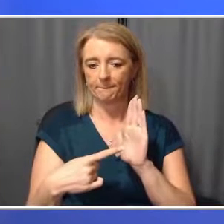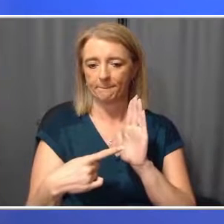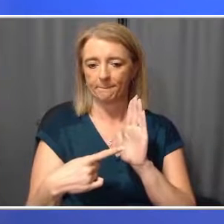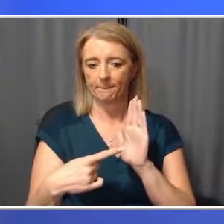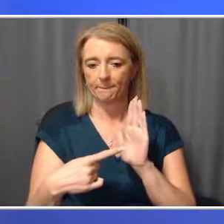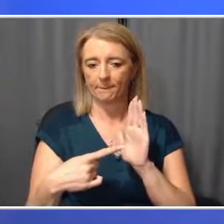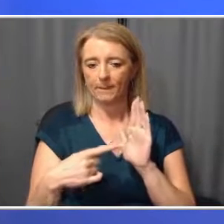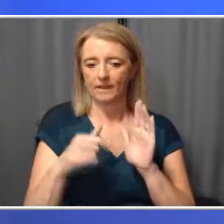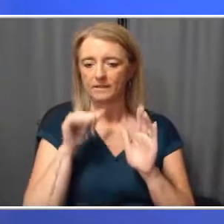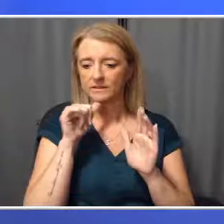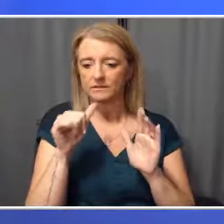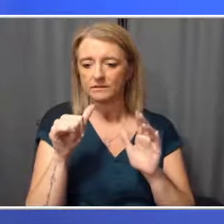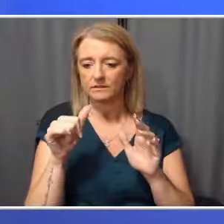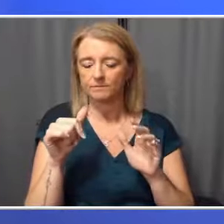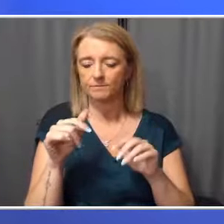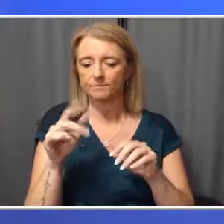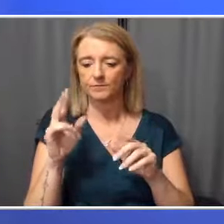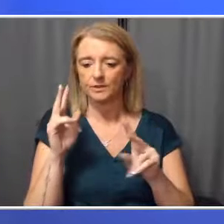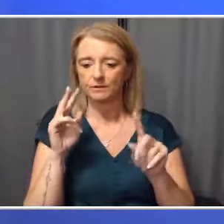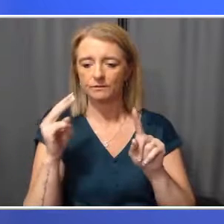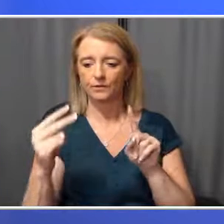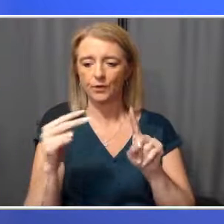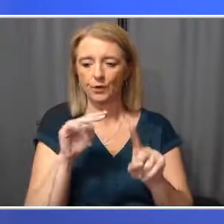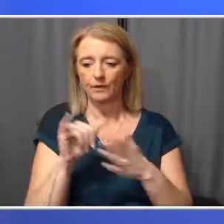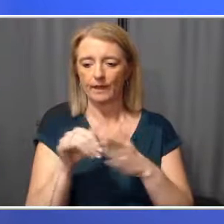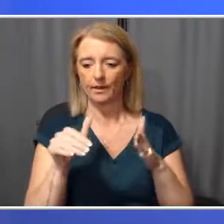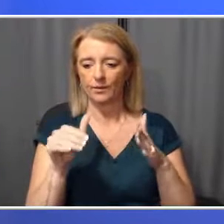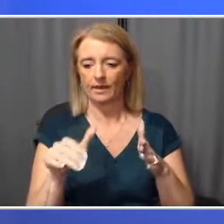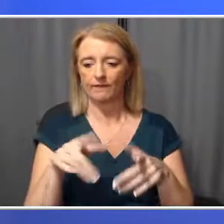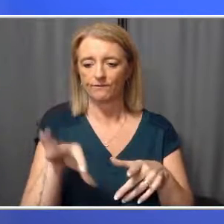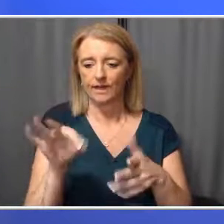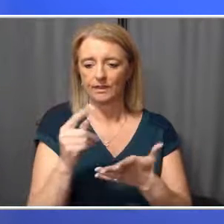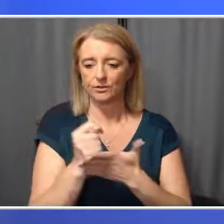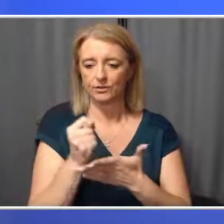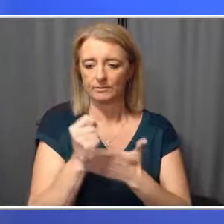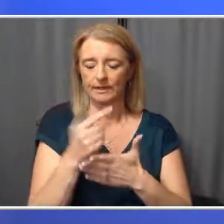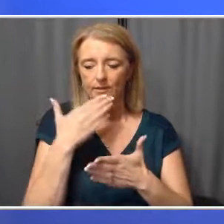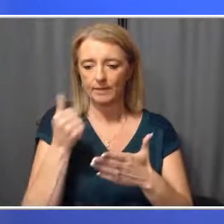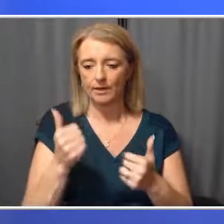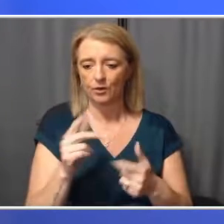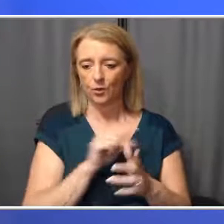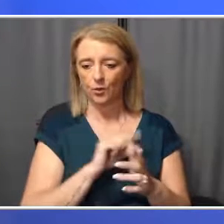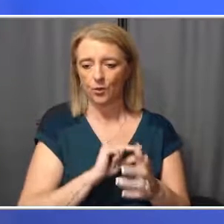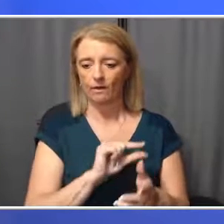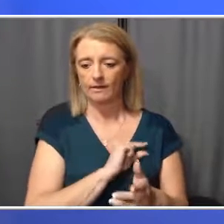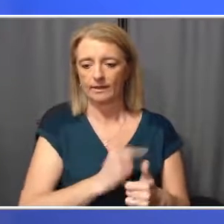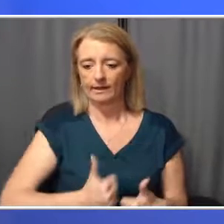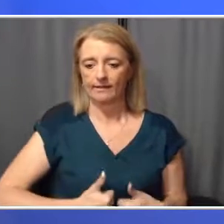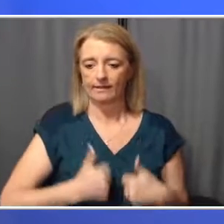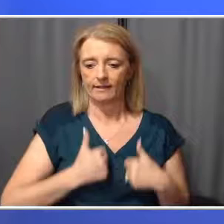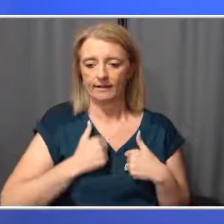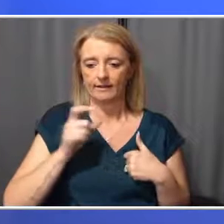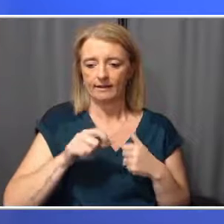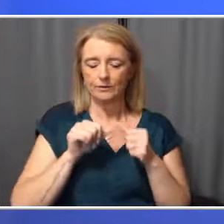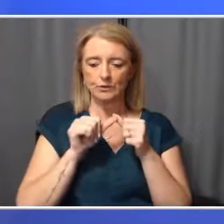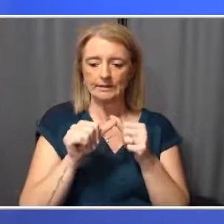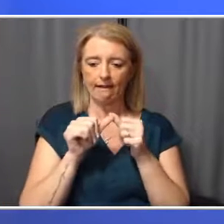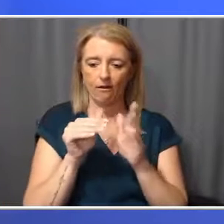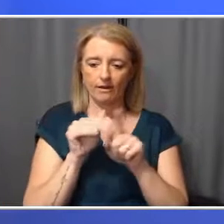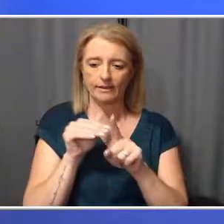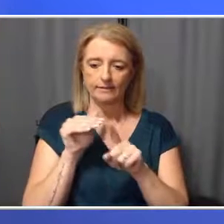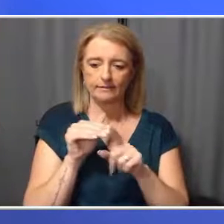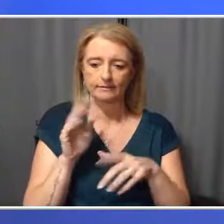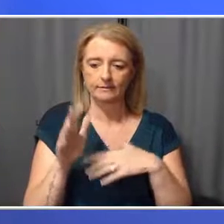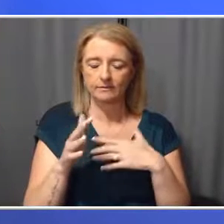a game. And as soon as you kind of learn how the insurance game and medical, just the processes game kind of works, then you'll know how to be a better